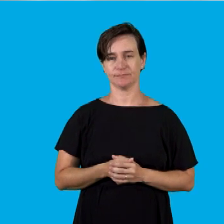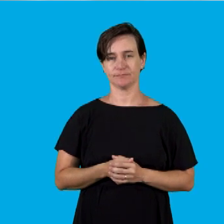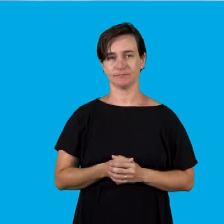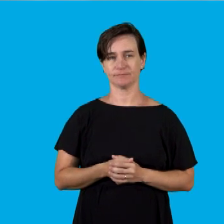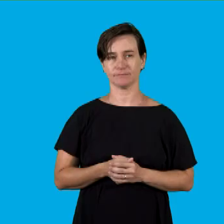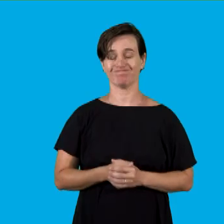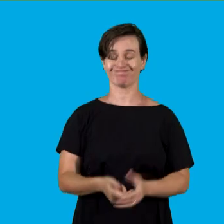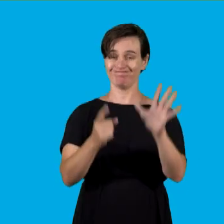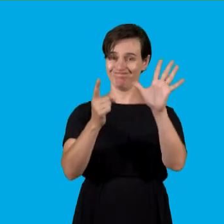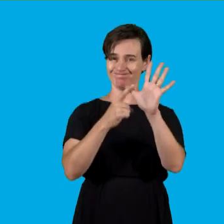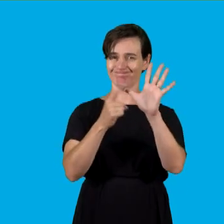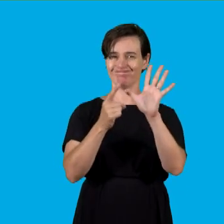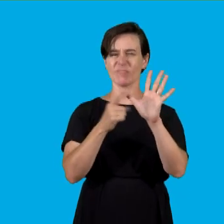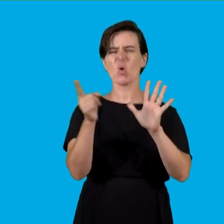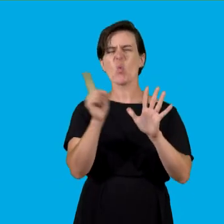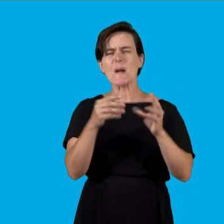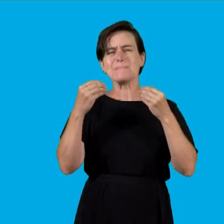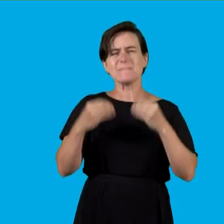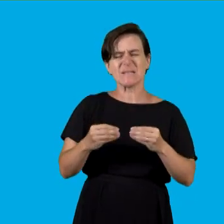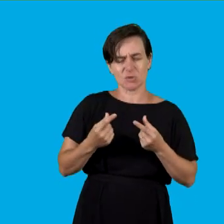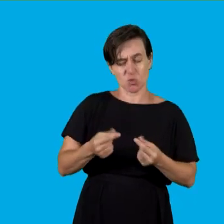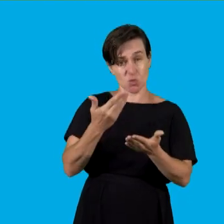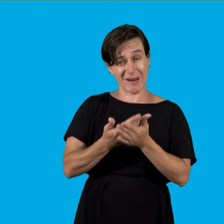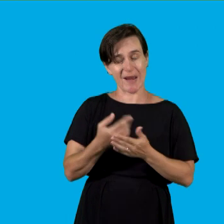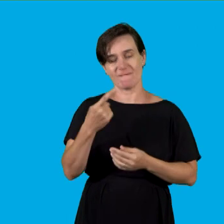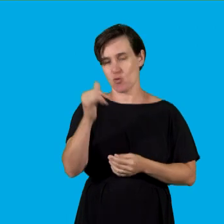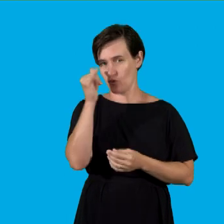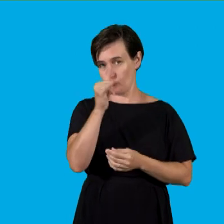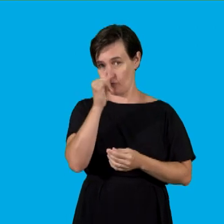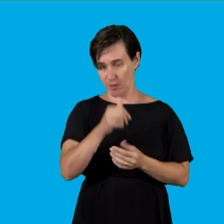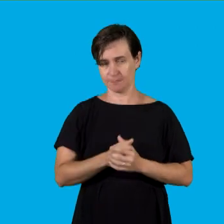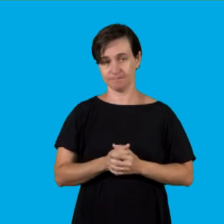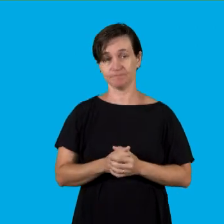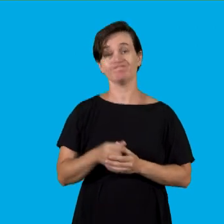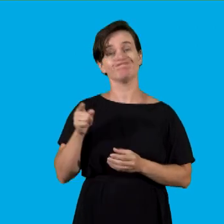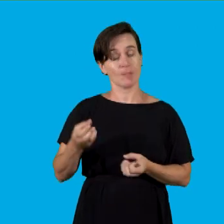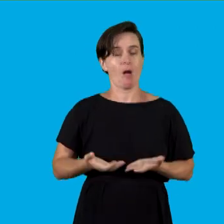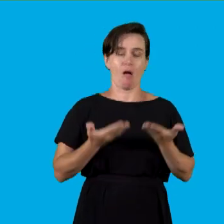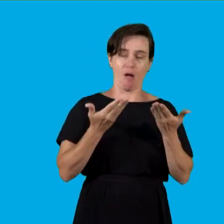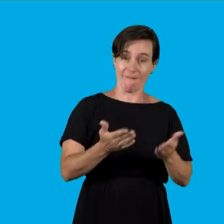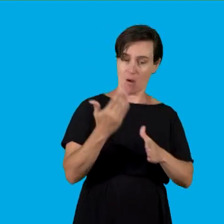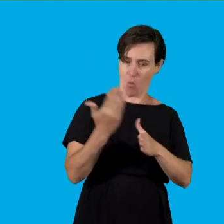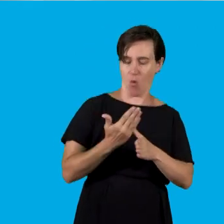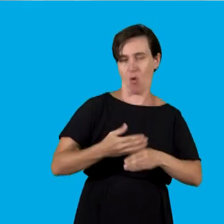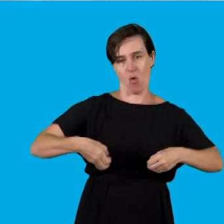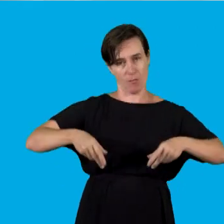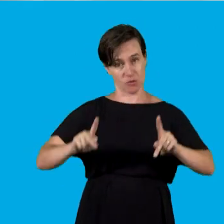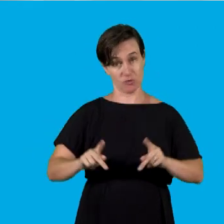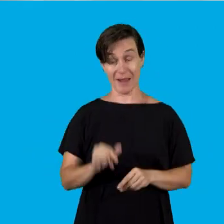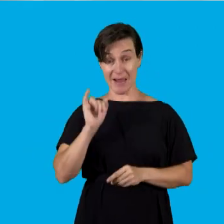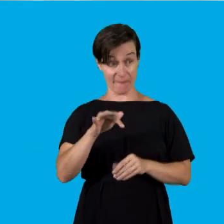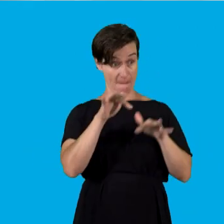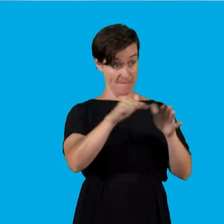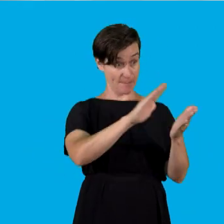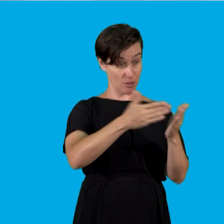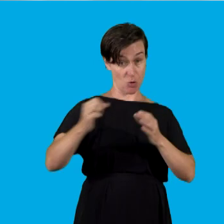Initiatives businesses can take to address crime. Offer employment. So obviously, if you have employed people from